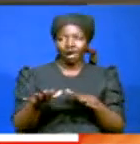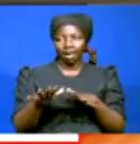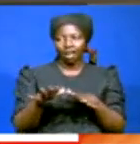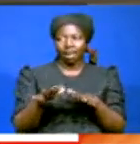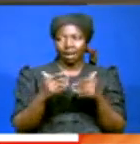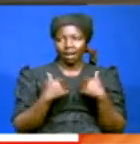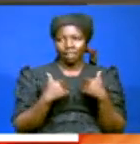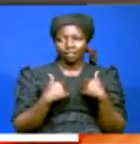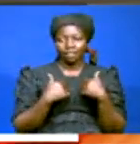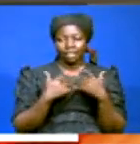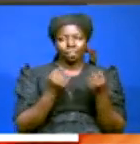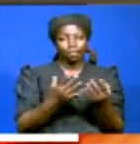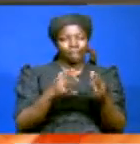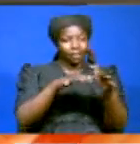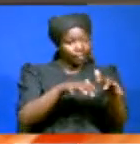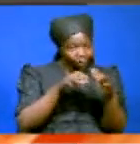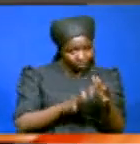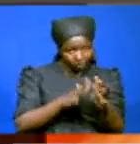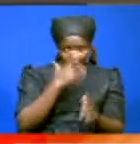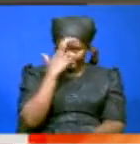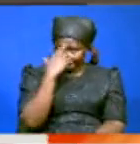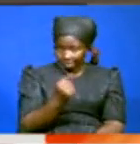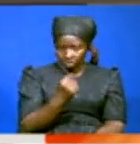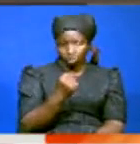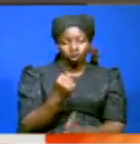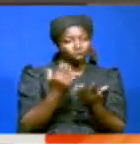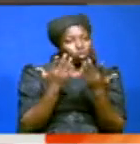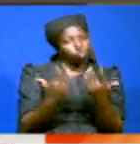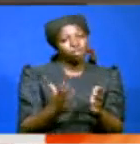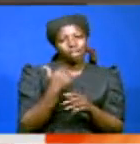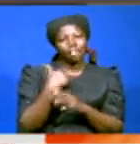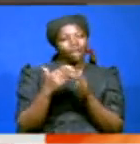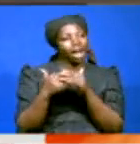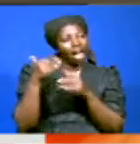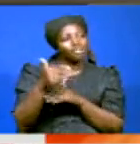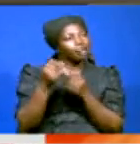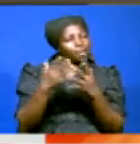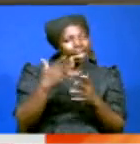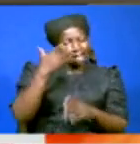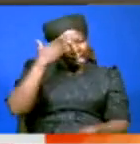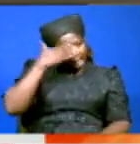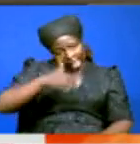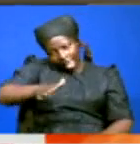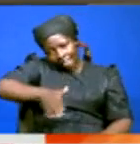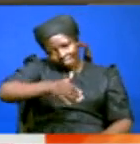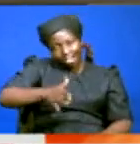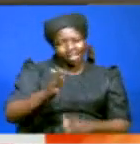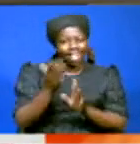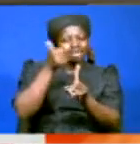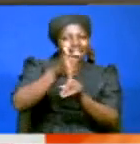Tens of farmers in Kajiado are counting losses after a herd of elephants invaded their farms following the ravaging